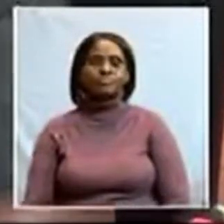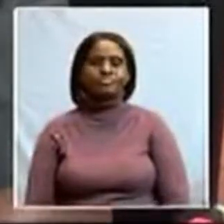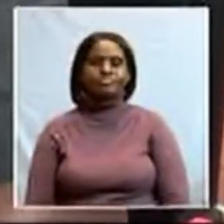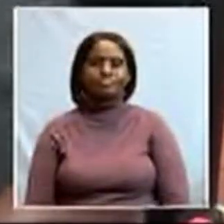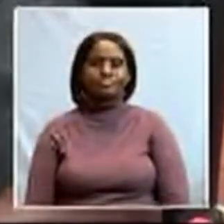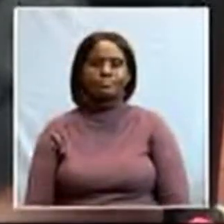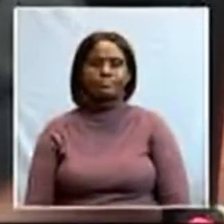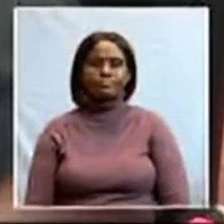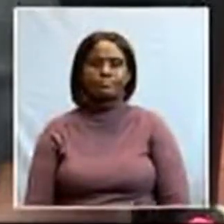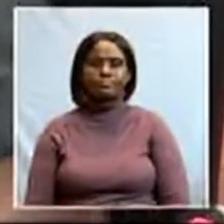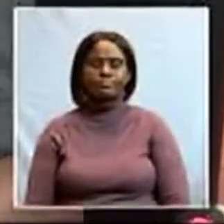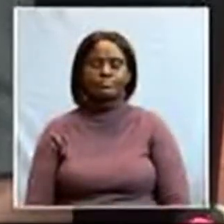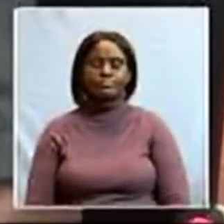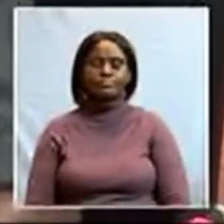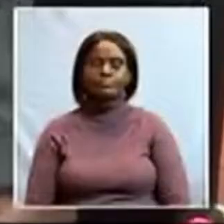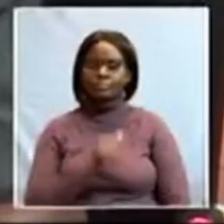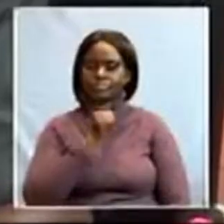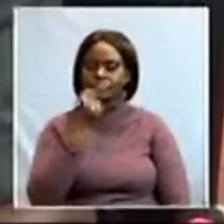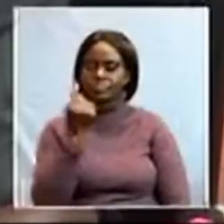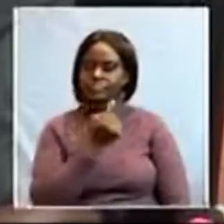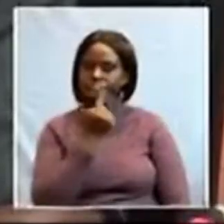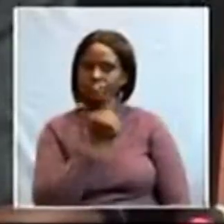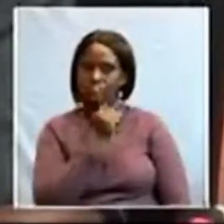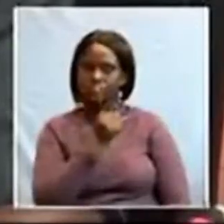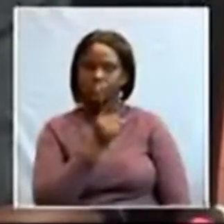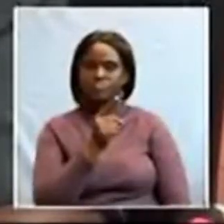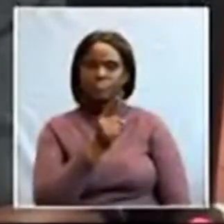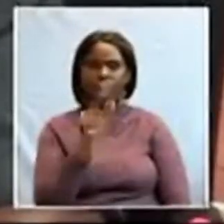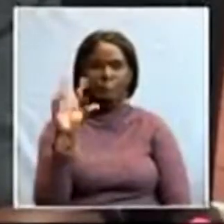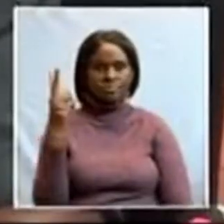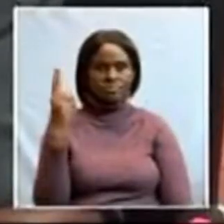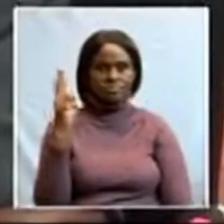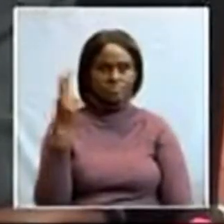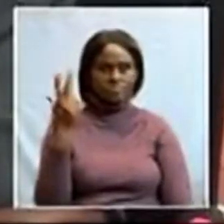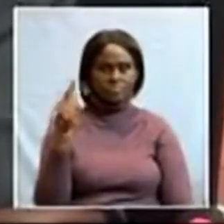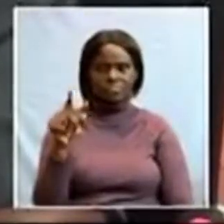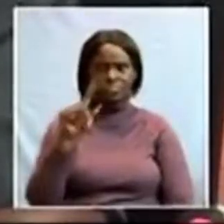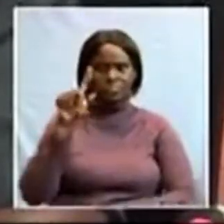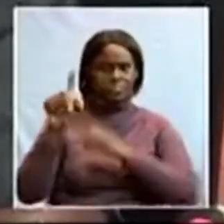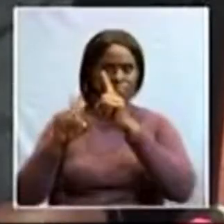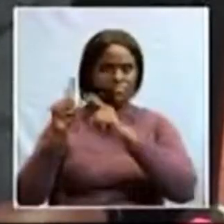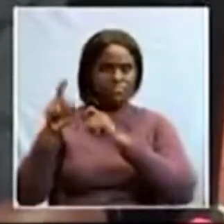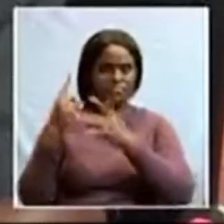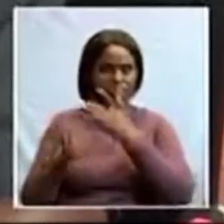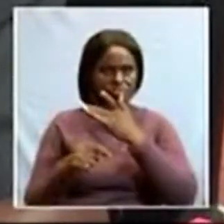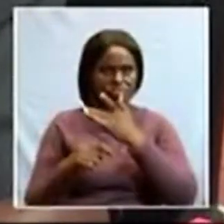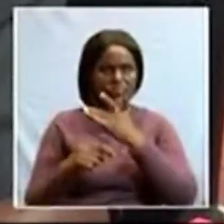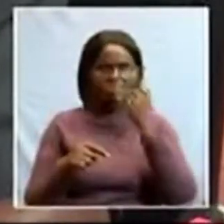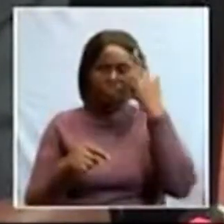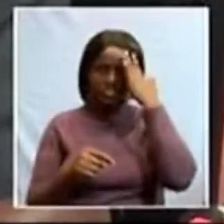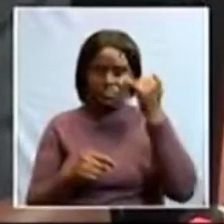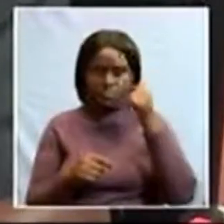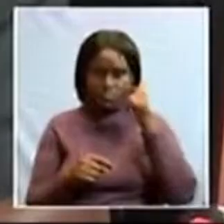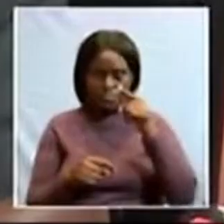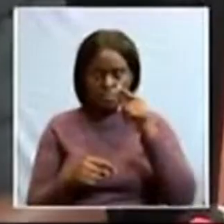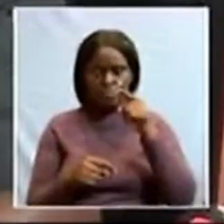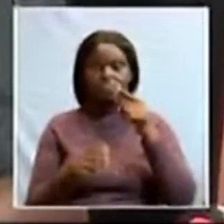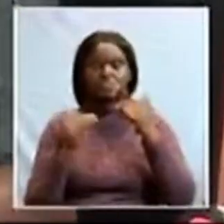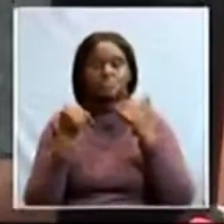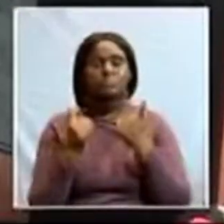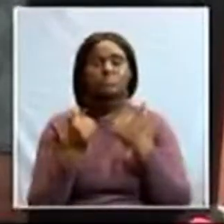Chair, apart from that, the third question is, why should